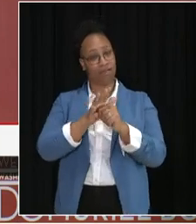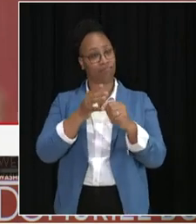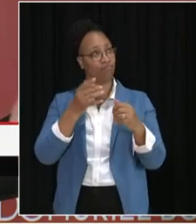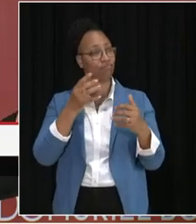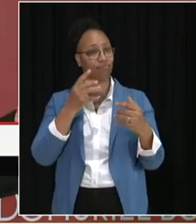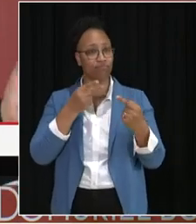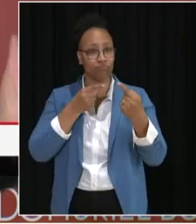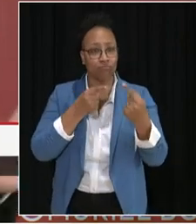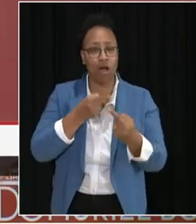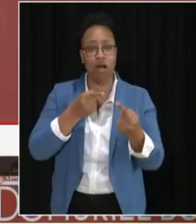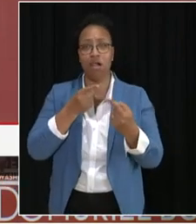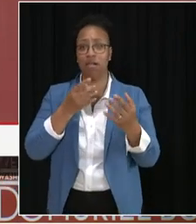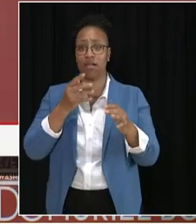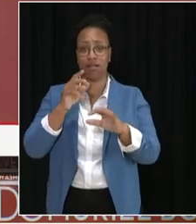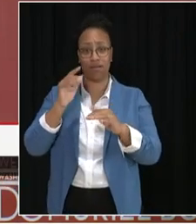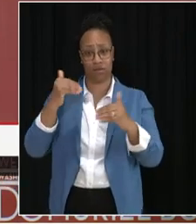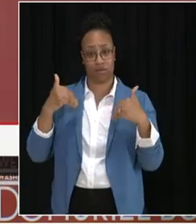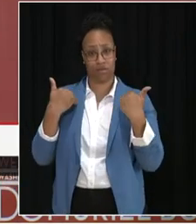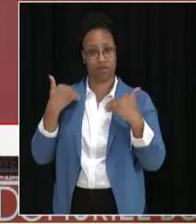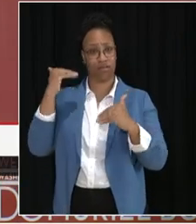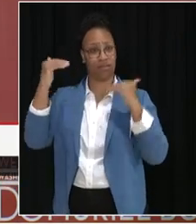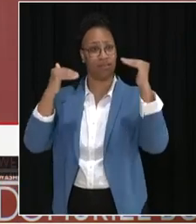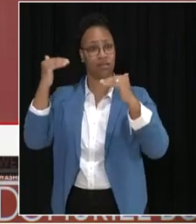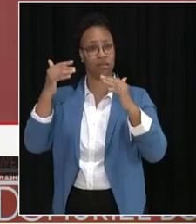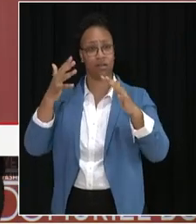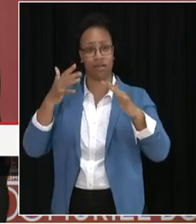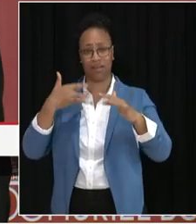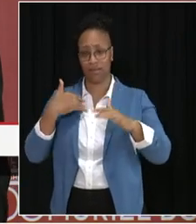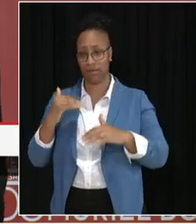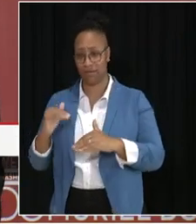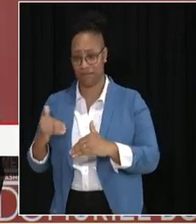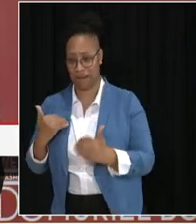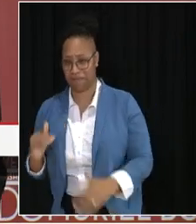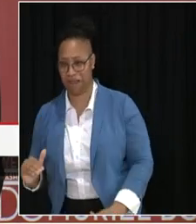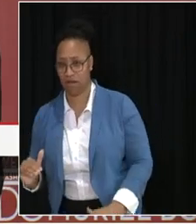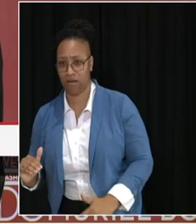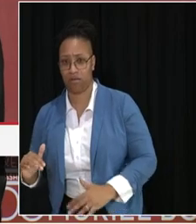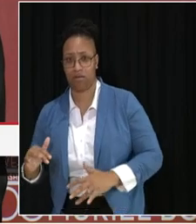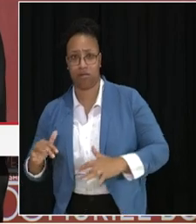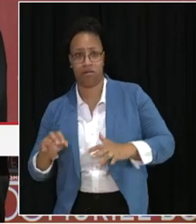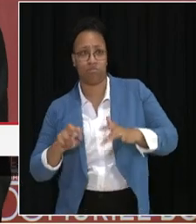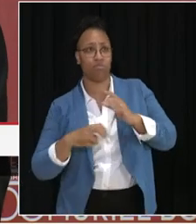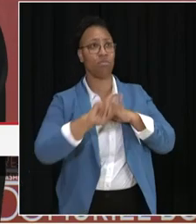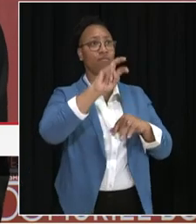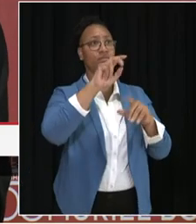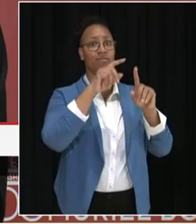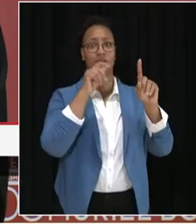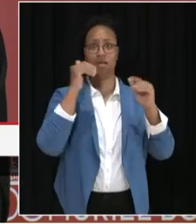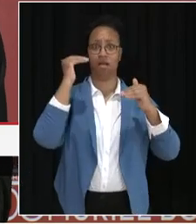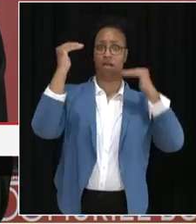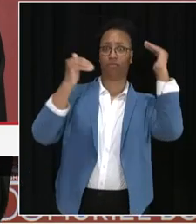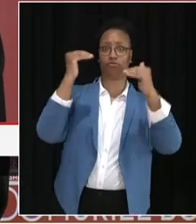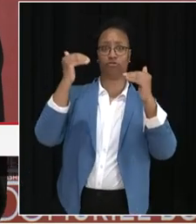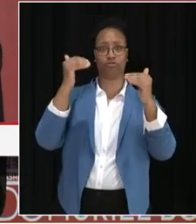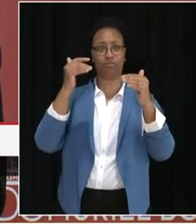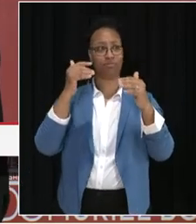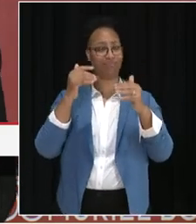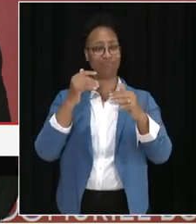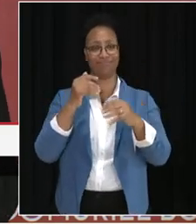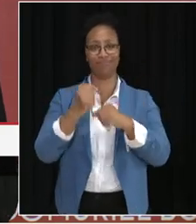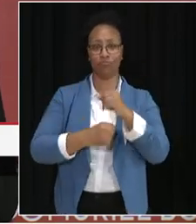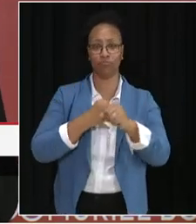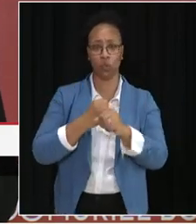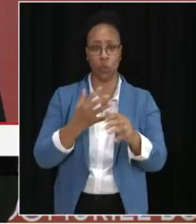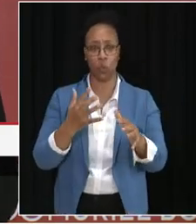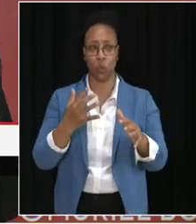being a child to being an adult. And in that moment, oddly enough, learning happens more quickly